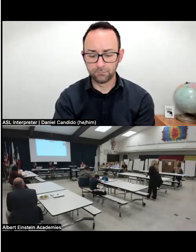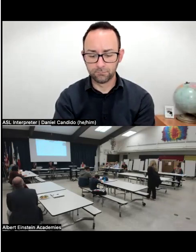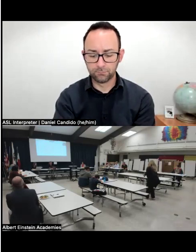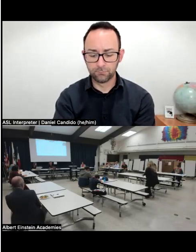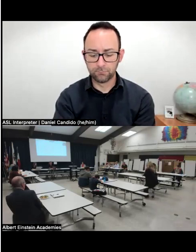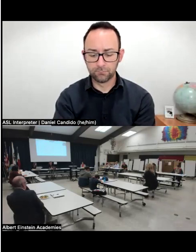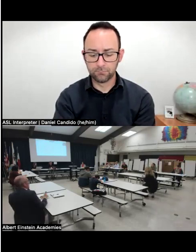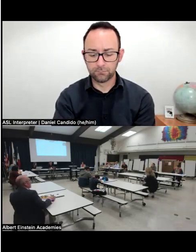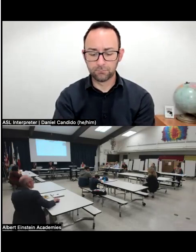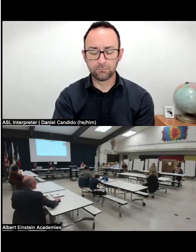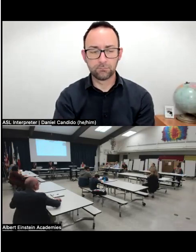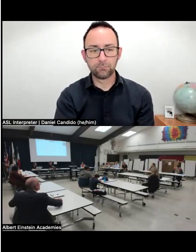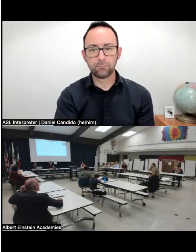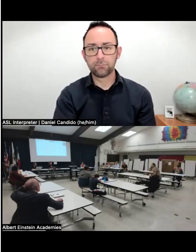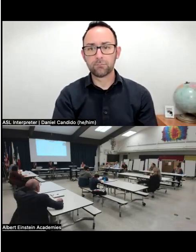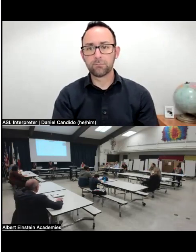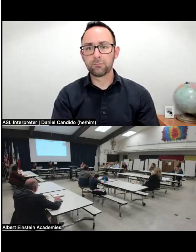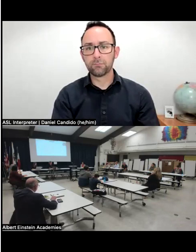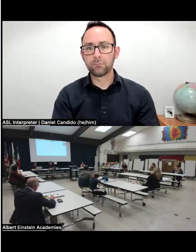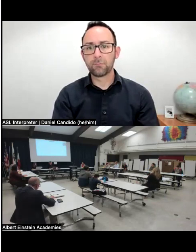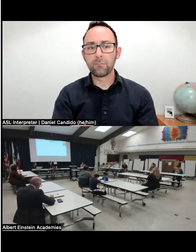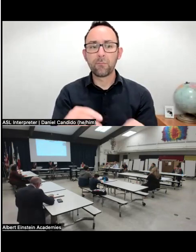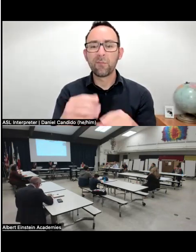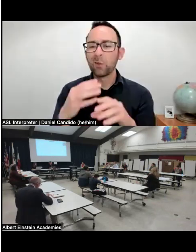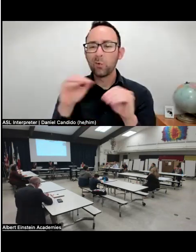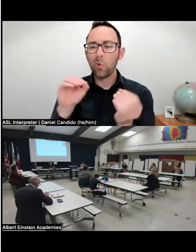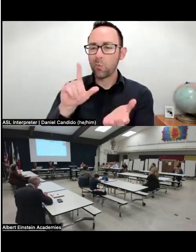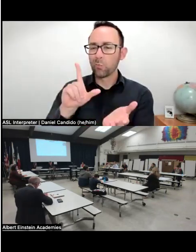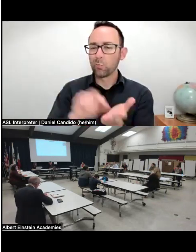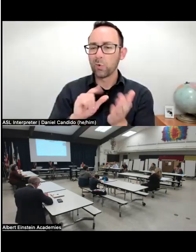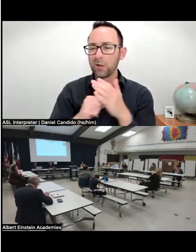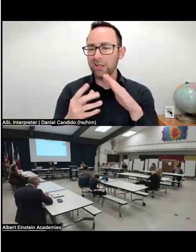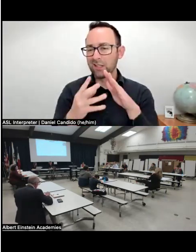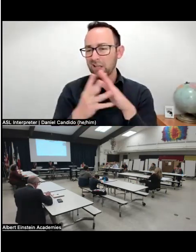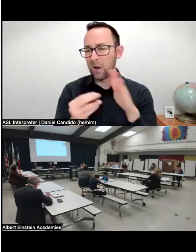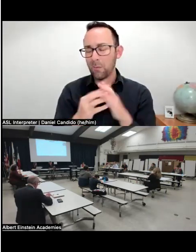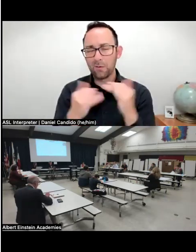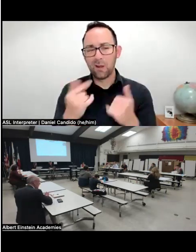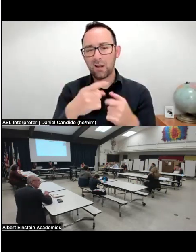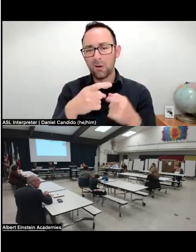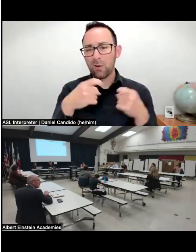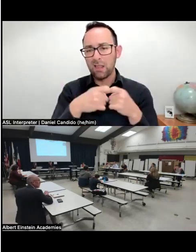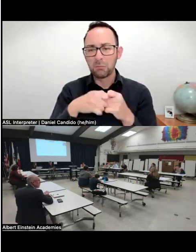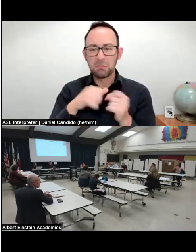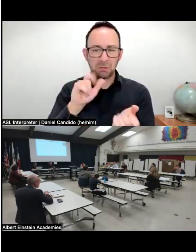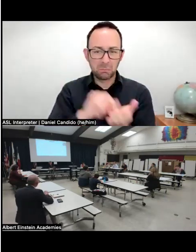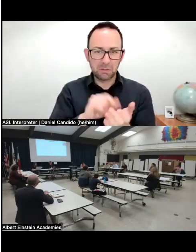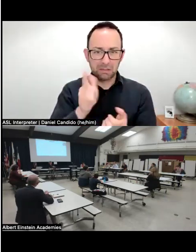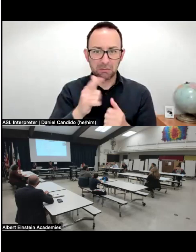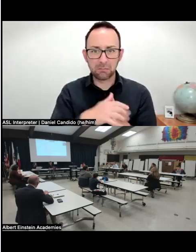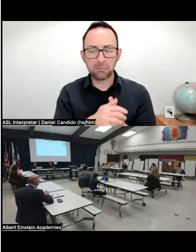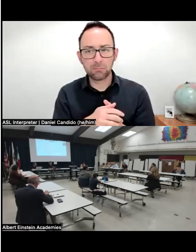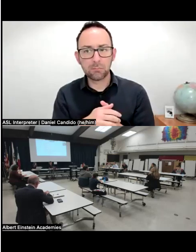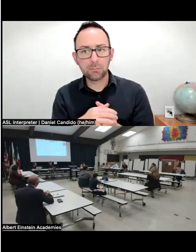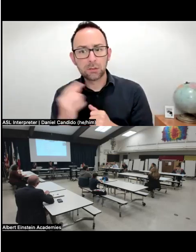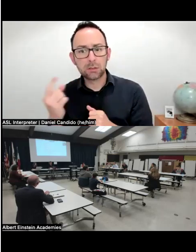We have hard copies and visual read it for this right now. But everyone had a chance to look at the revision.